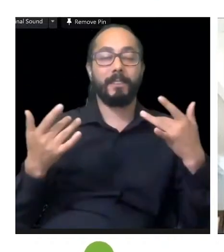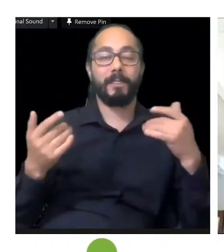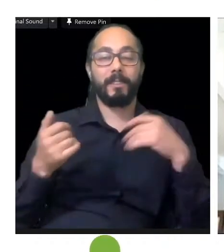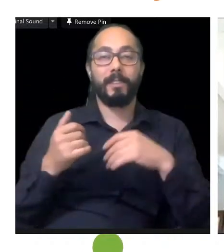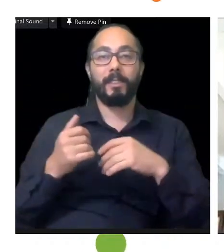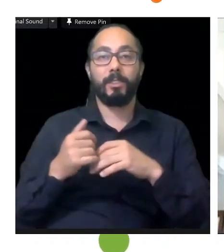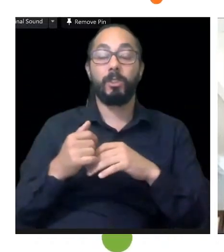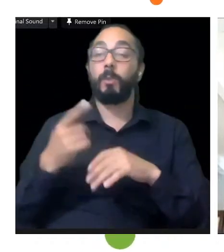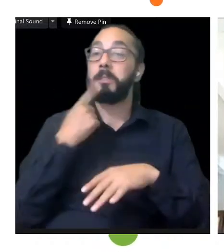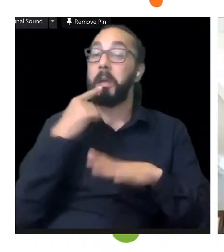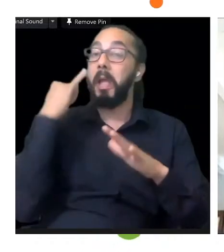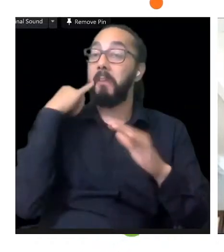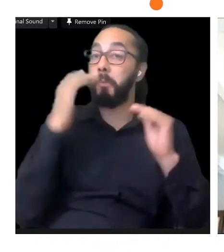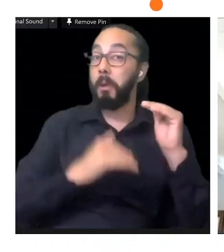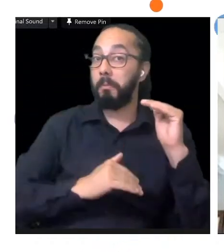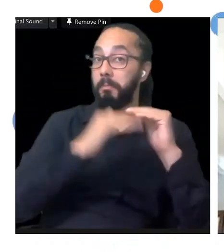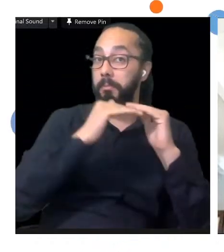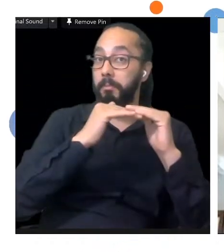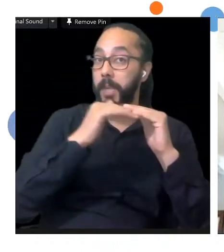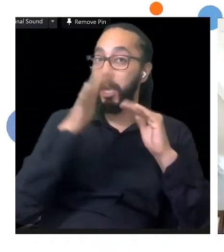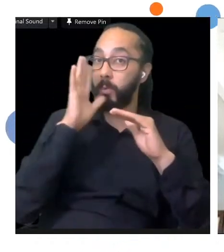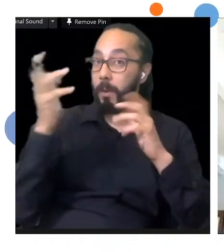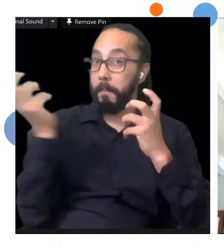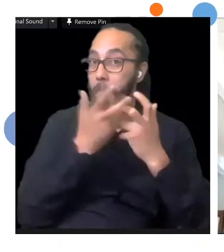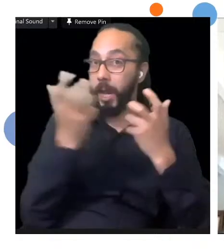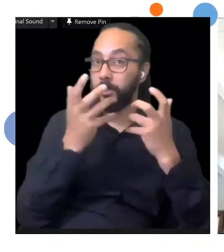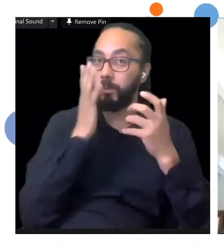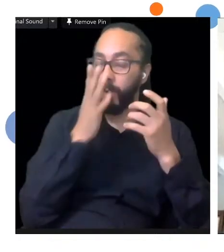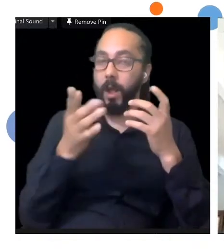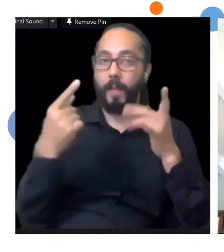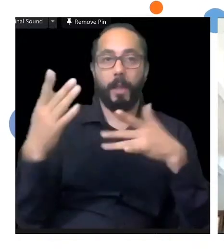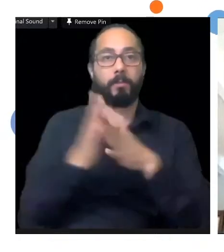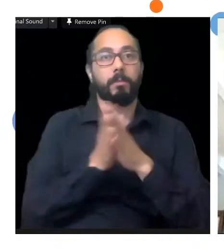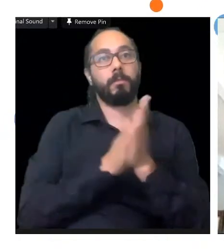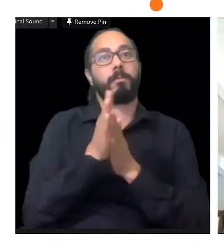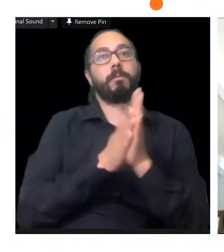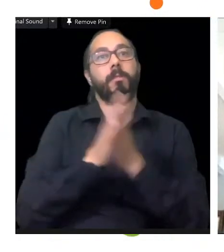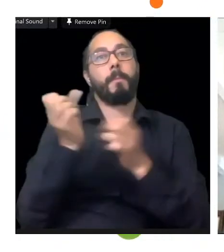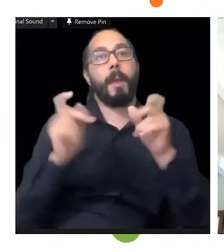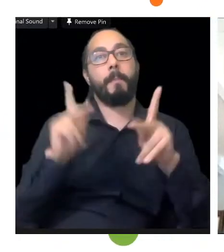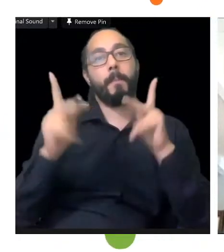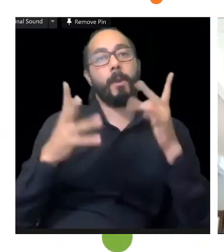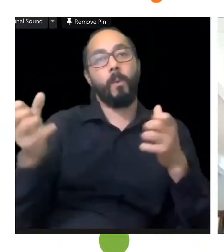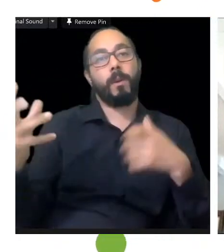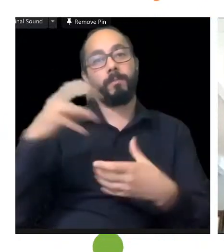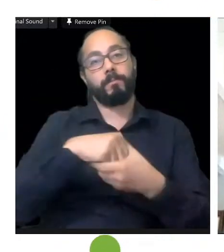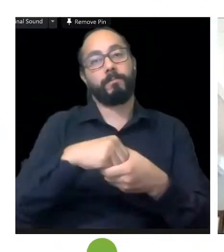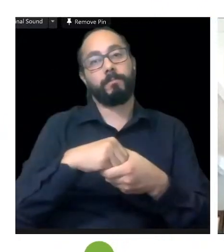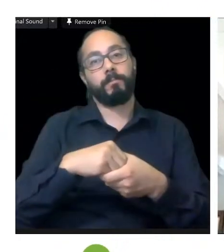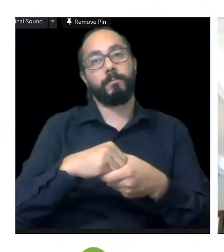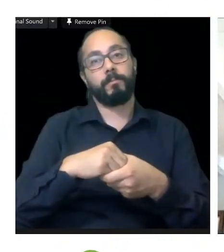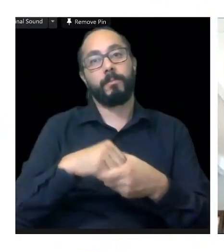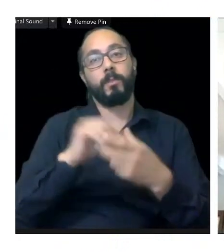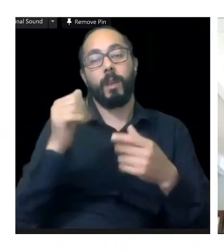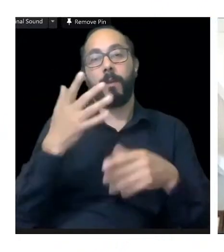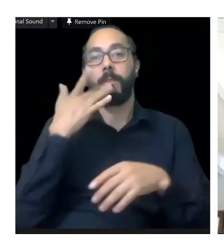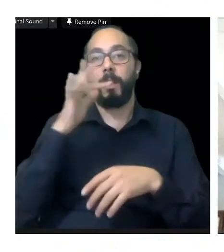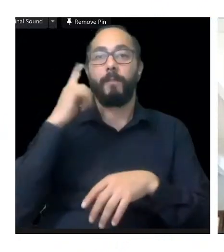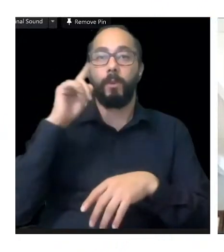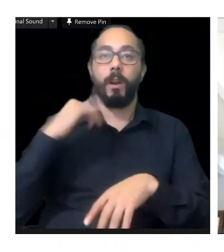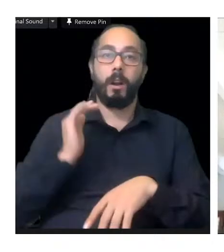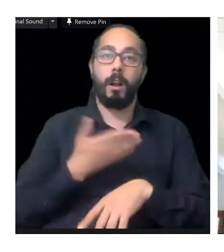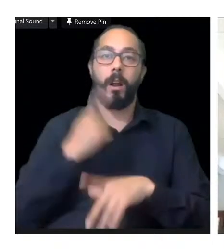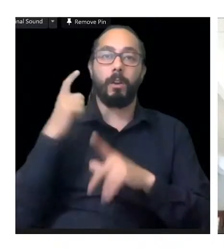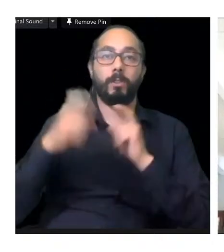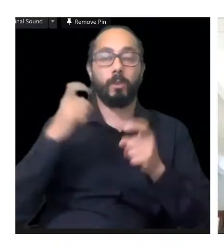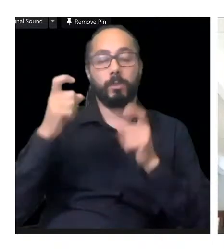certain threshold, this will kick in. And so that was extremely motivating, I think, for a lot of people to want to participate. So I'm grateful for our donors for